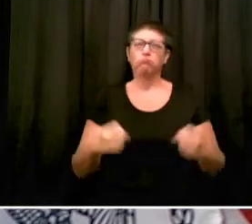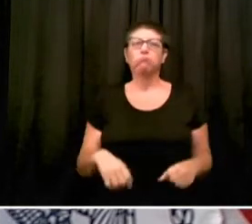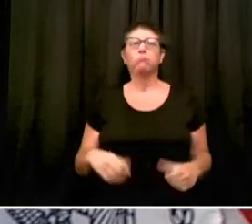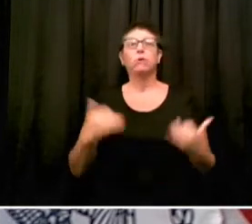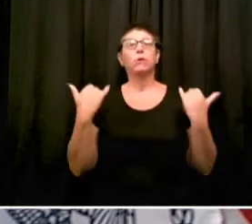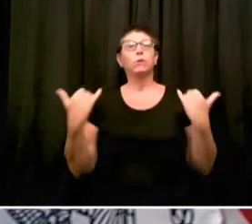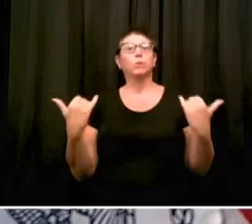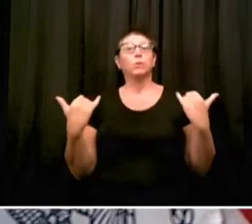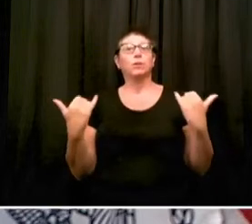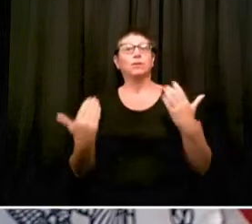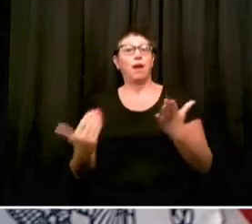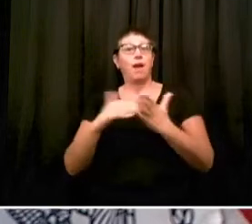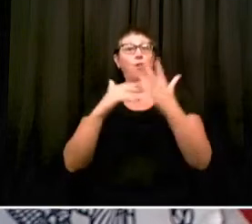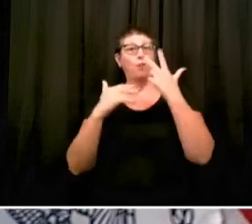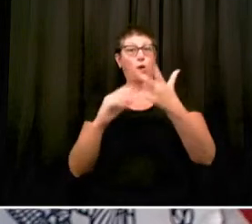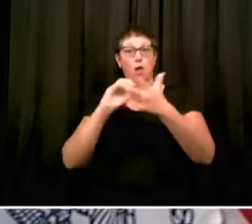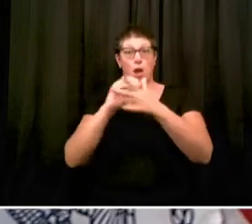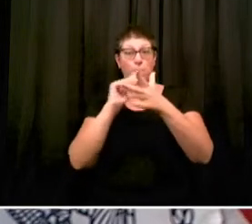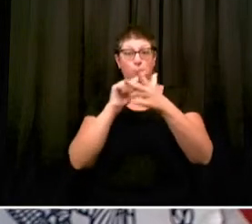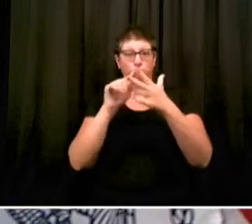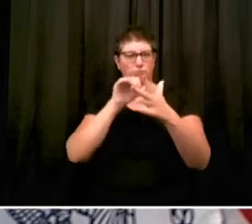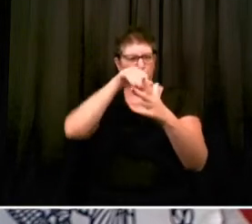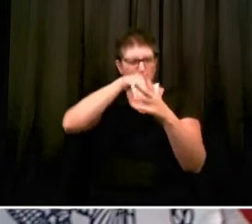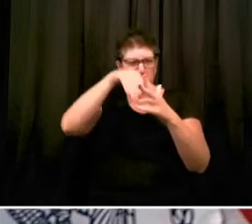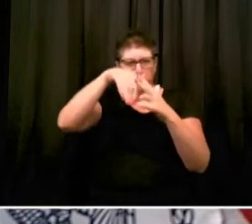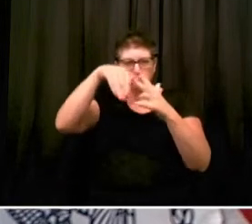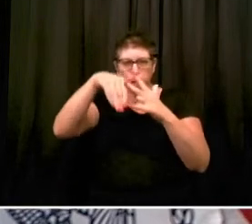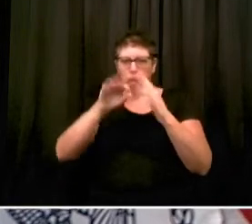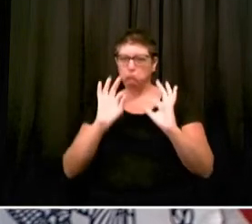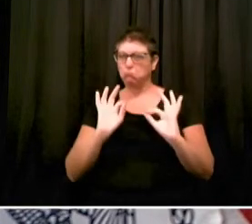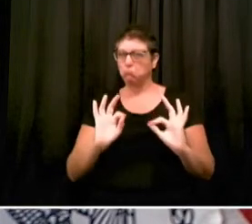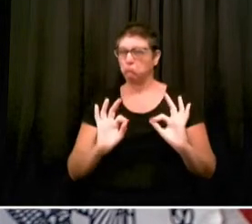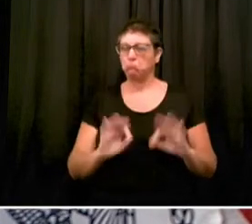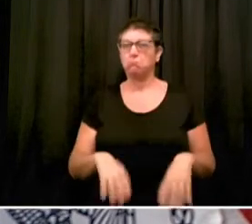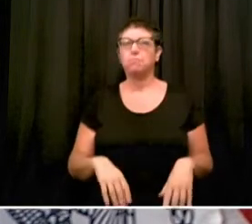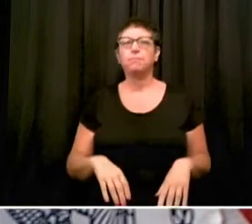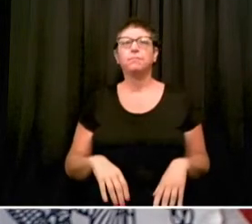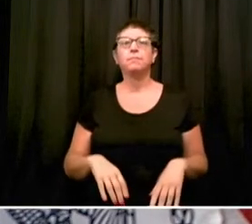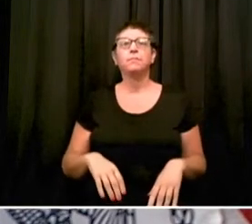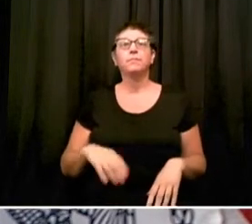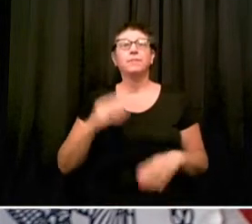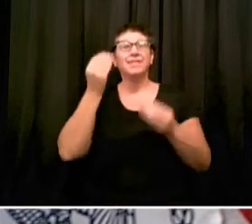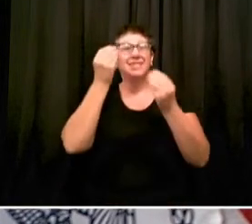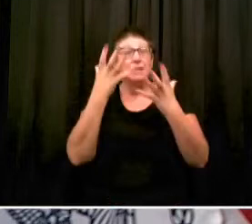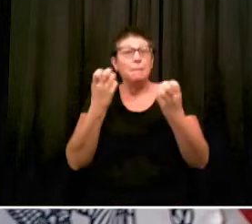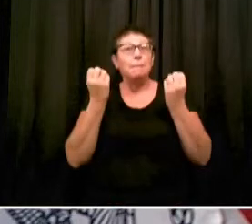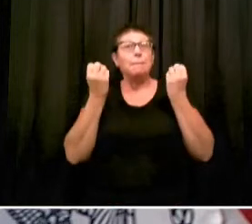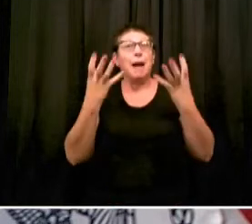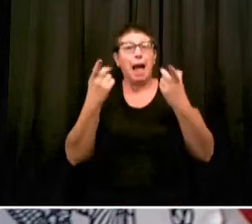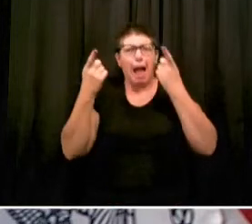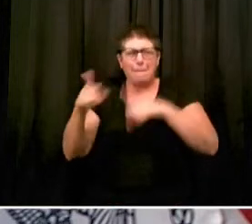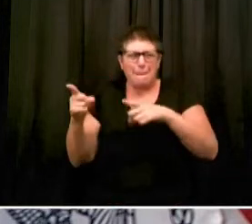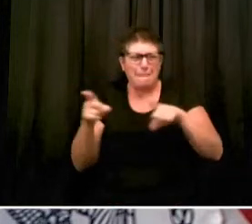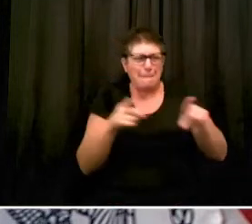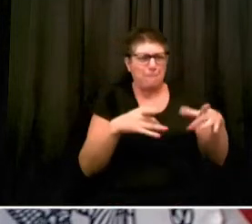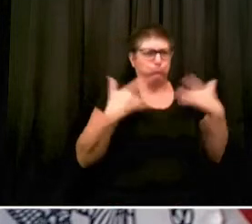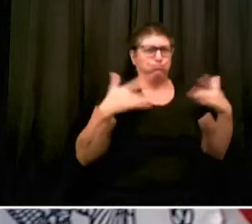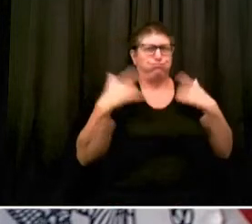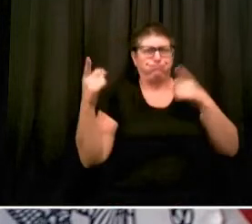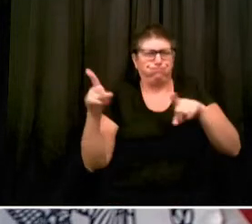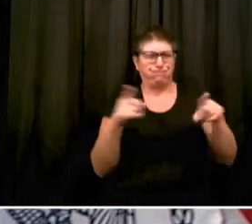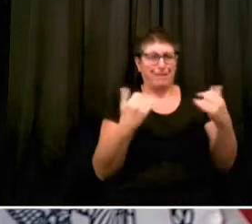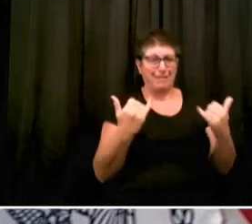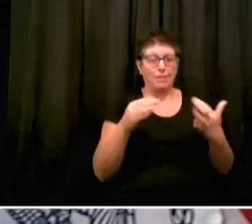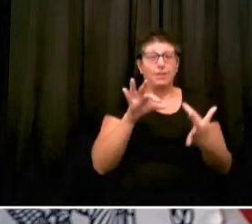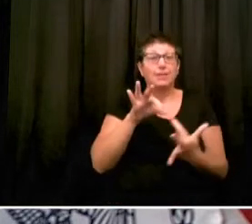happening now, a lot of work being done as we speak to get things ready for the start of school. Good work being done by thousands and